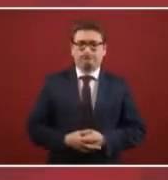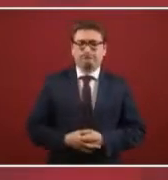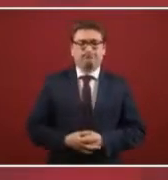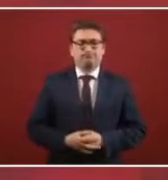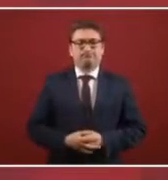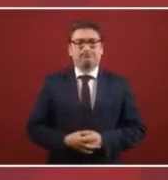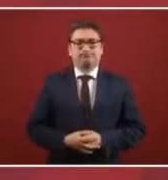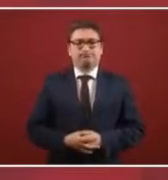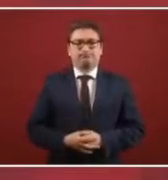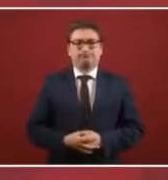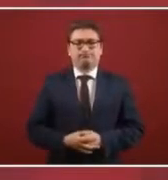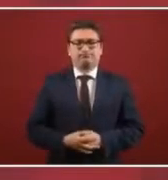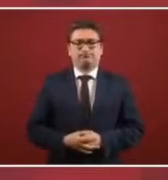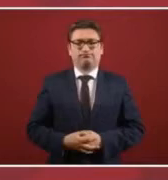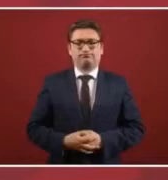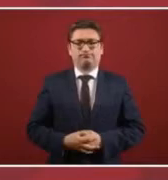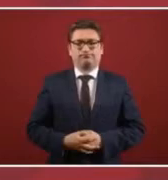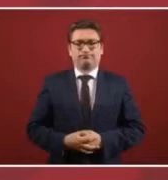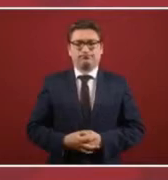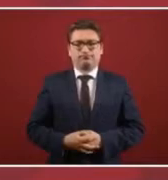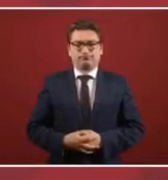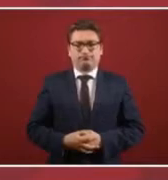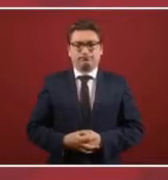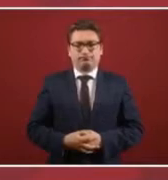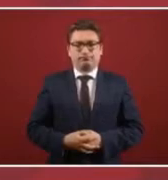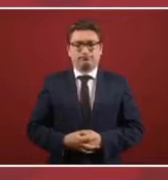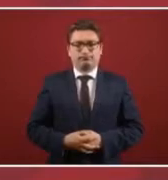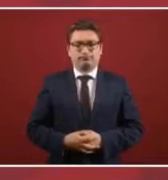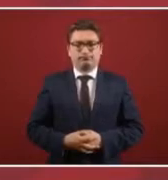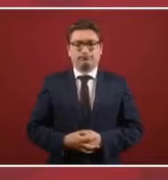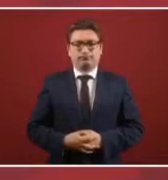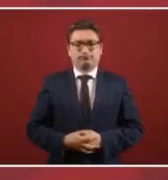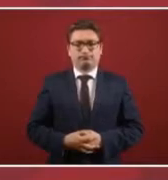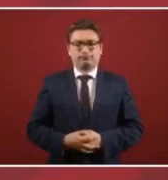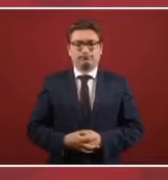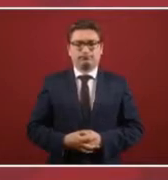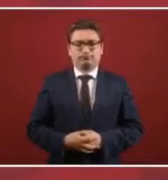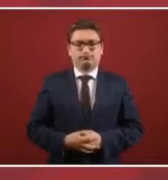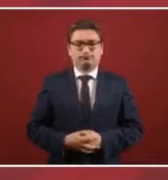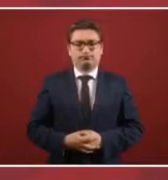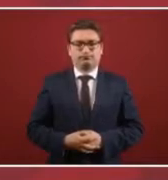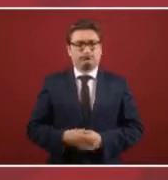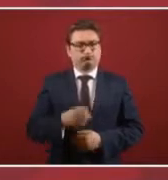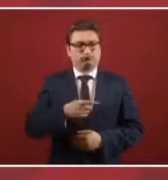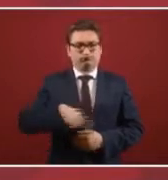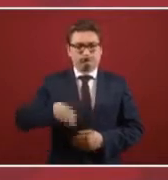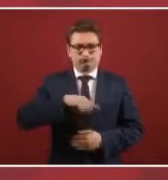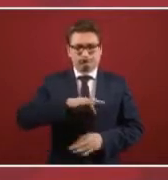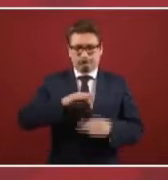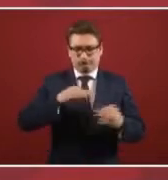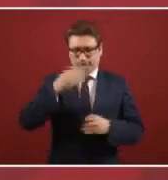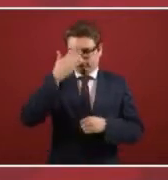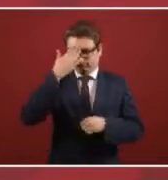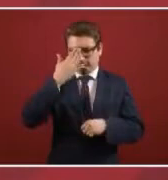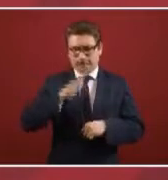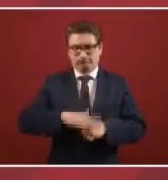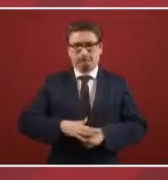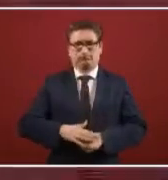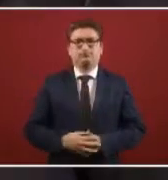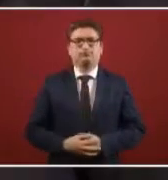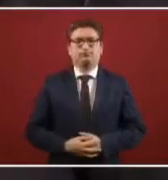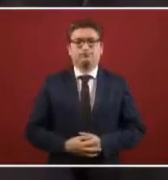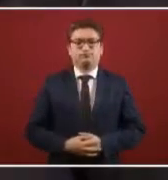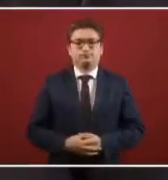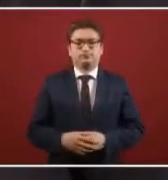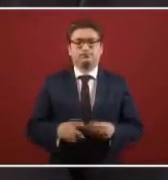inefficient, Nada más para tenerlo. not just so that you'll have it or in El